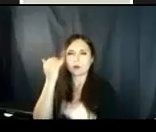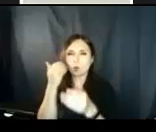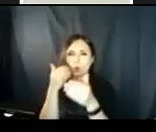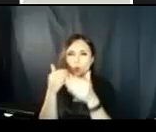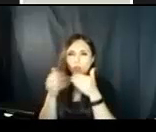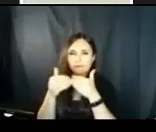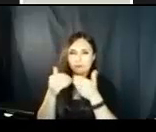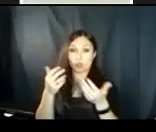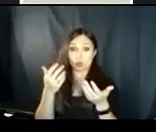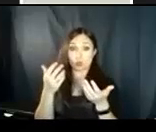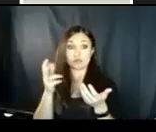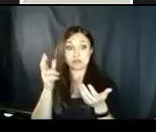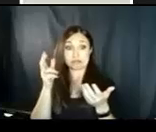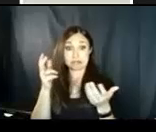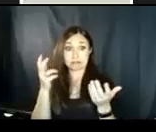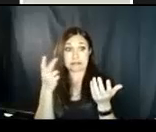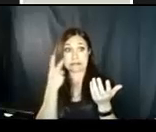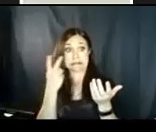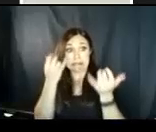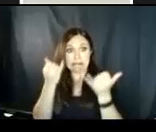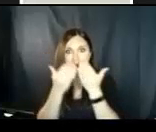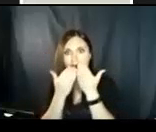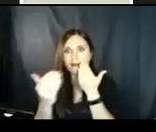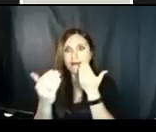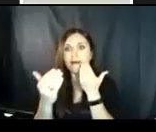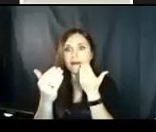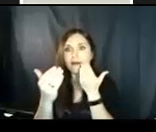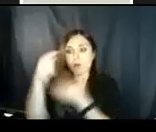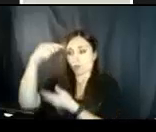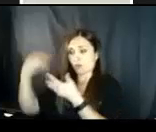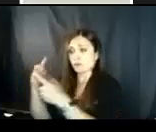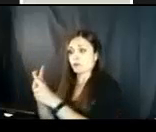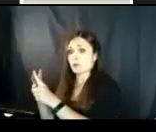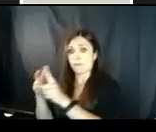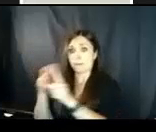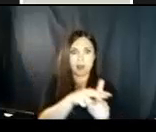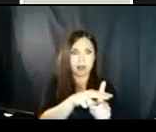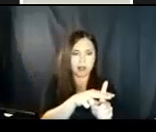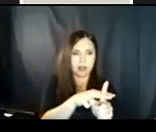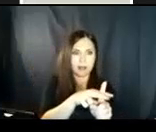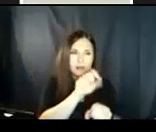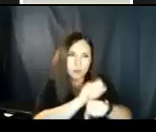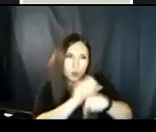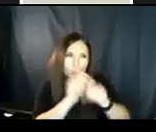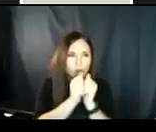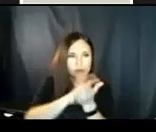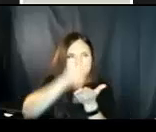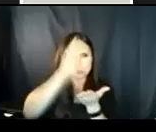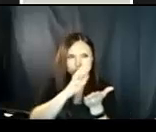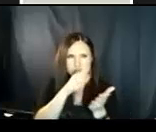hearing from now on, these are things that you can apply to all those things that you work on with your